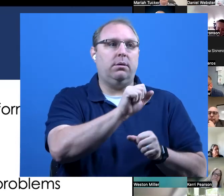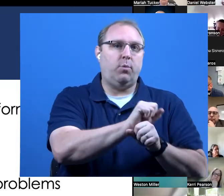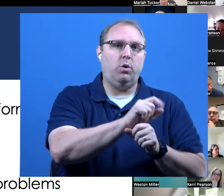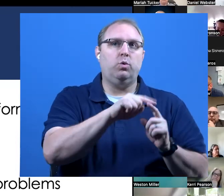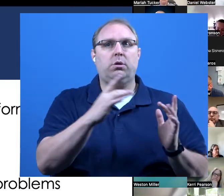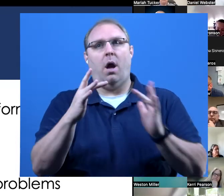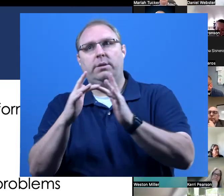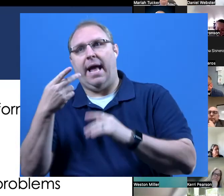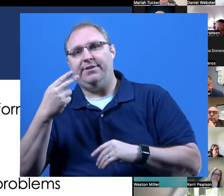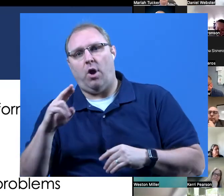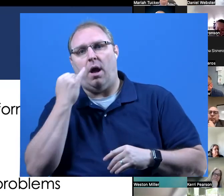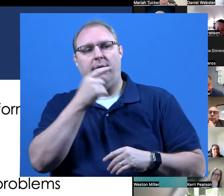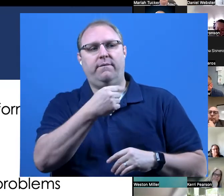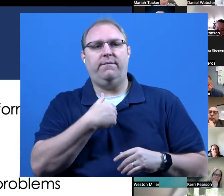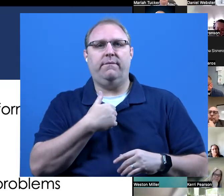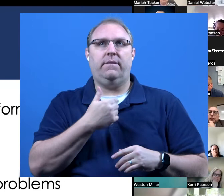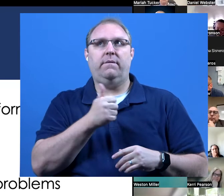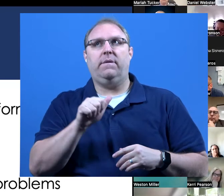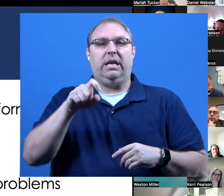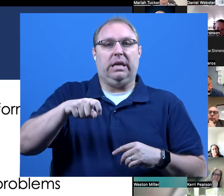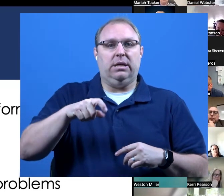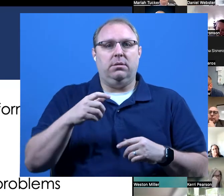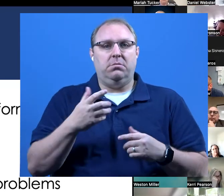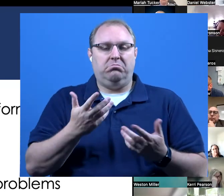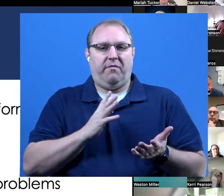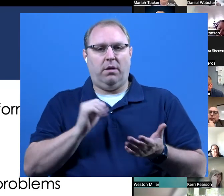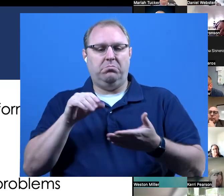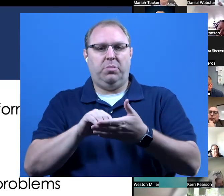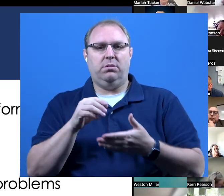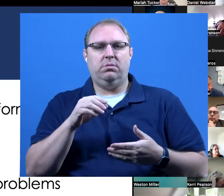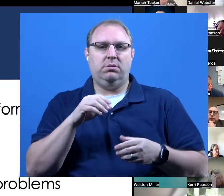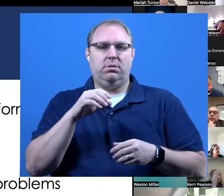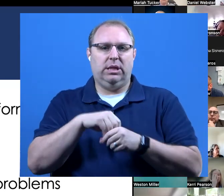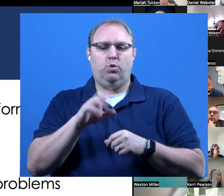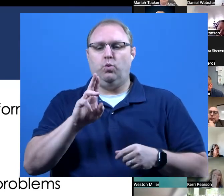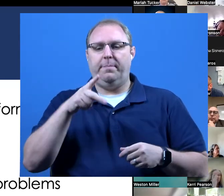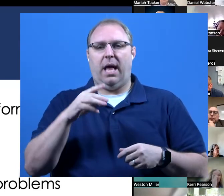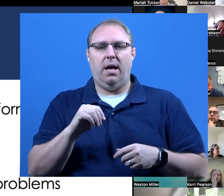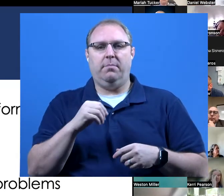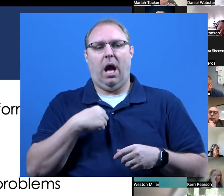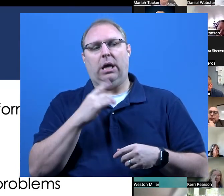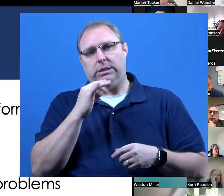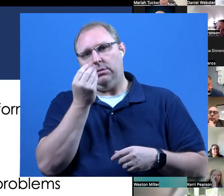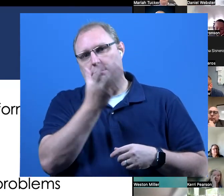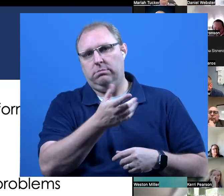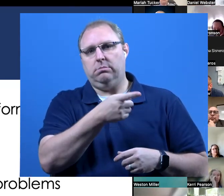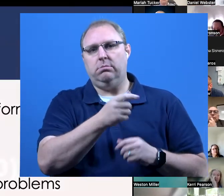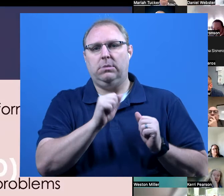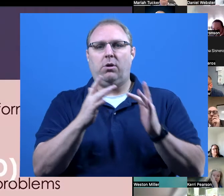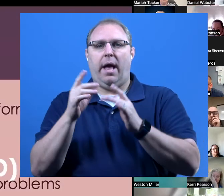UPM. No other kind of medical documentation, no other kind of medical, even dialogue or discussion in